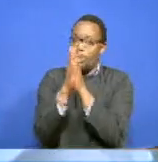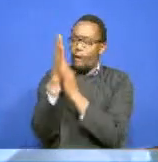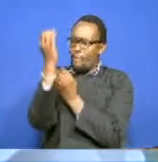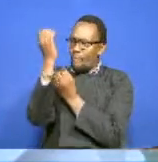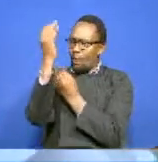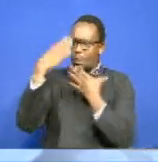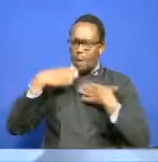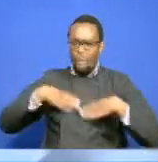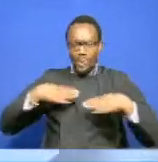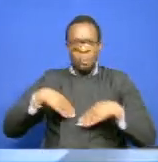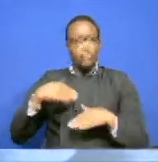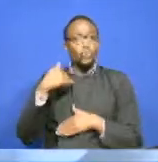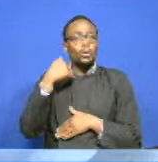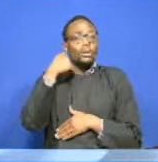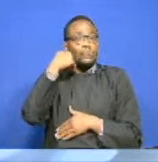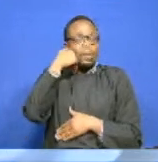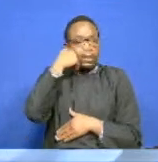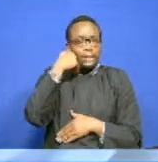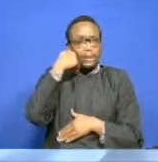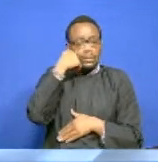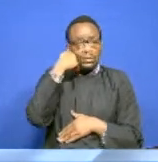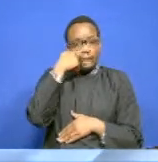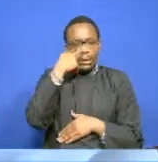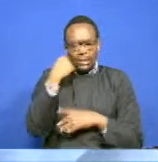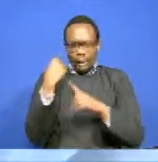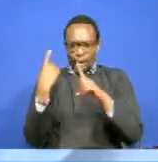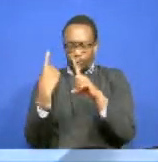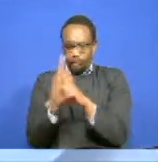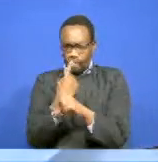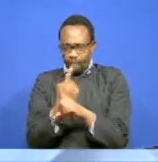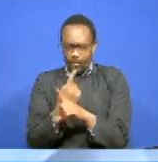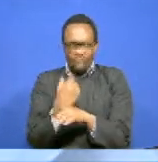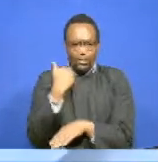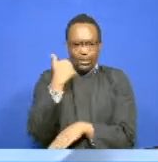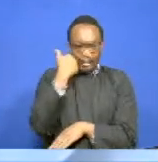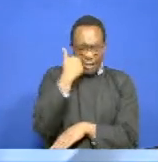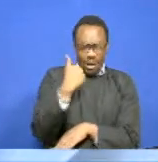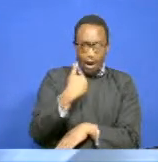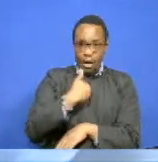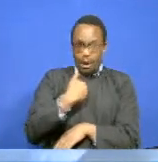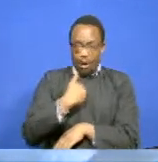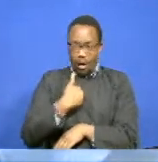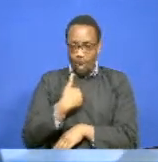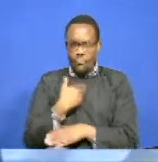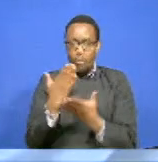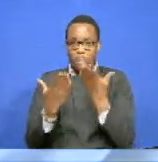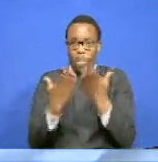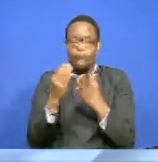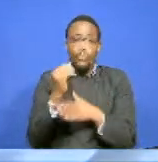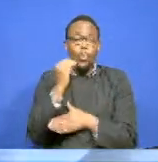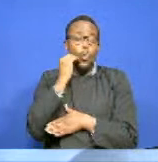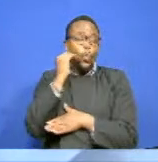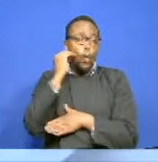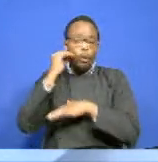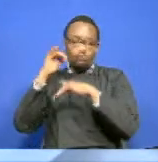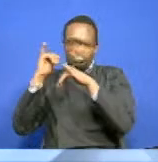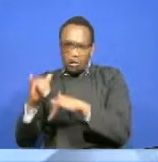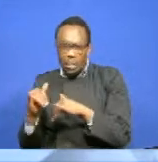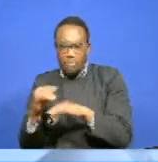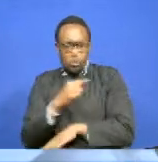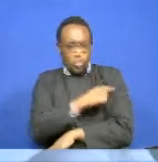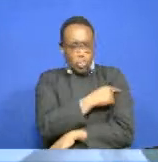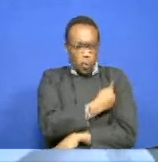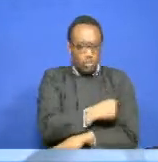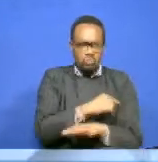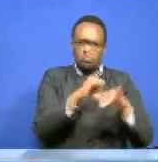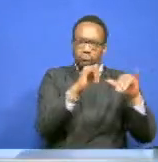are unwell, who are going through various forms of illnesses, either at home, in the